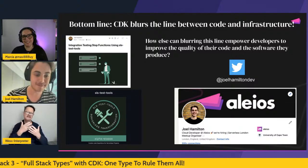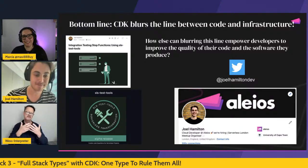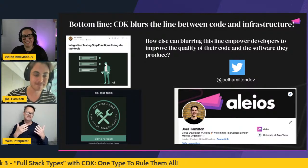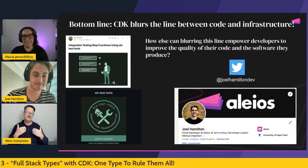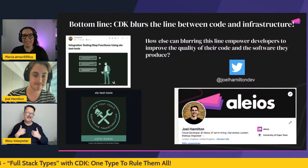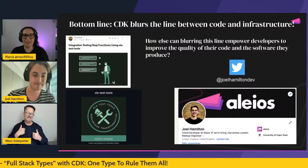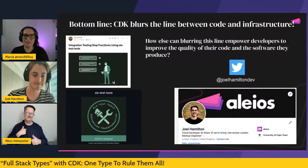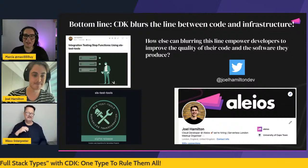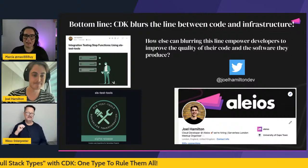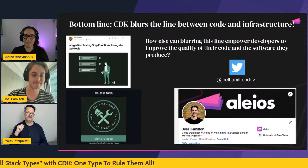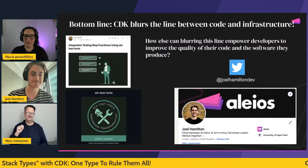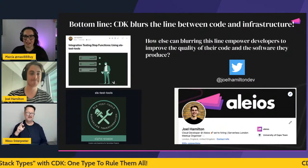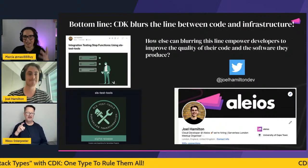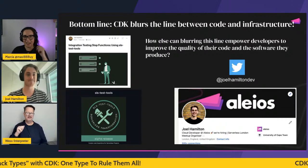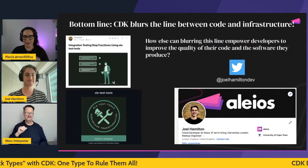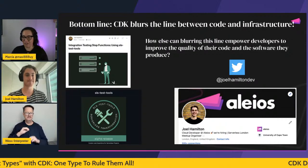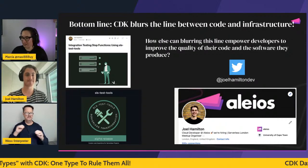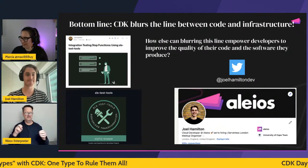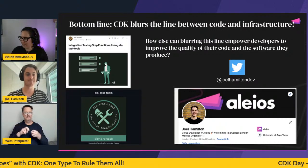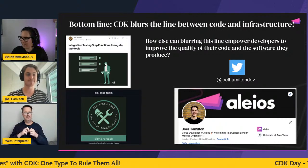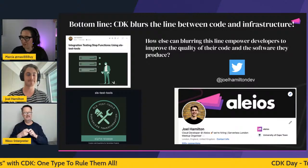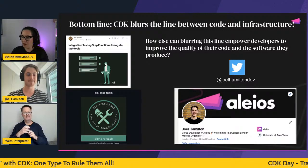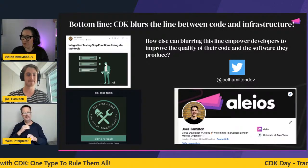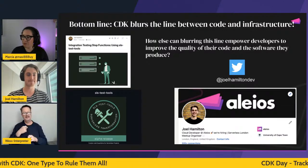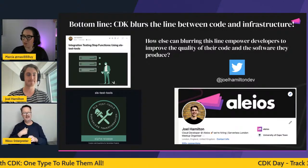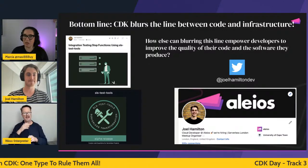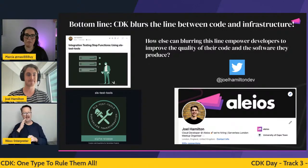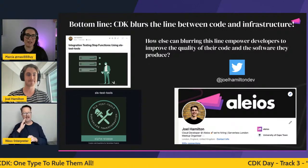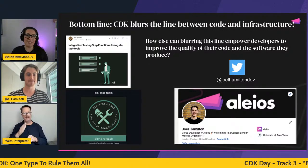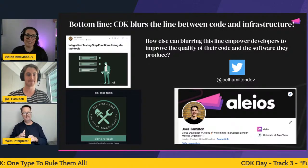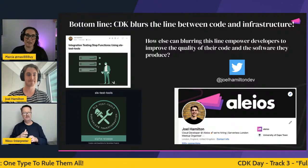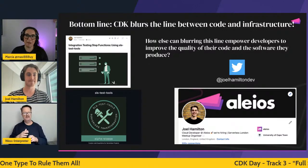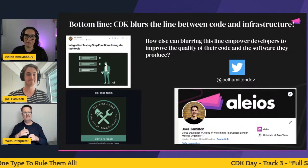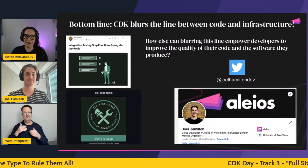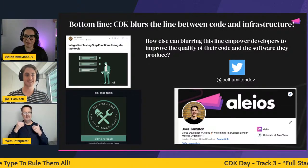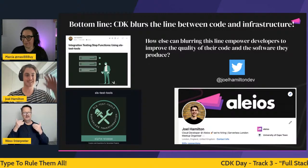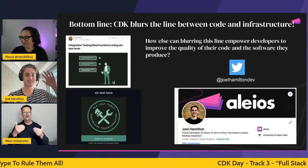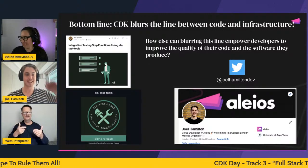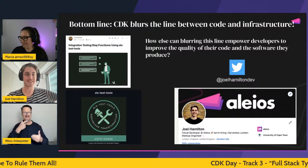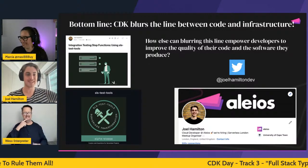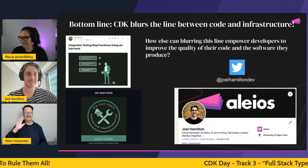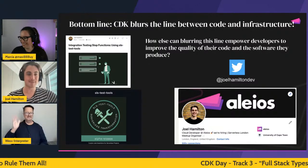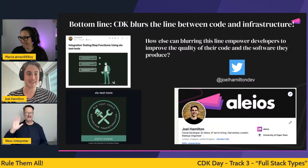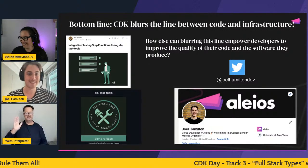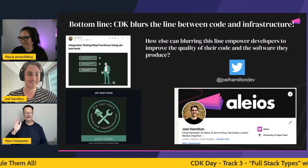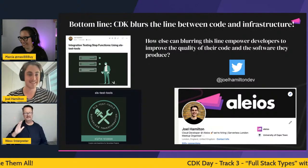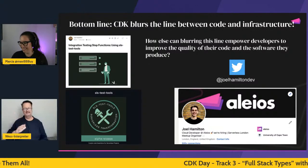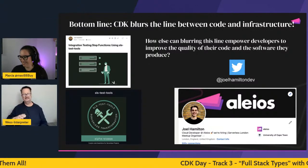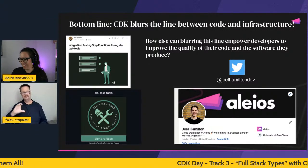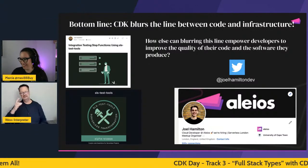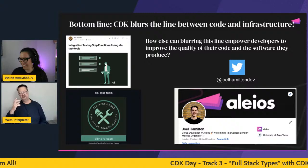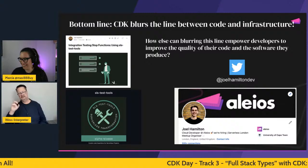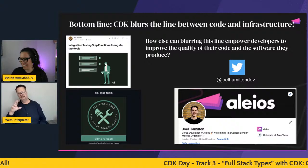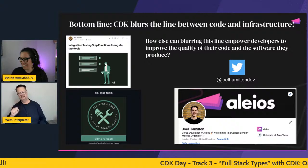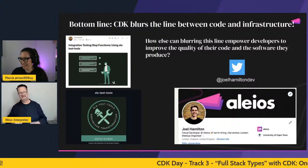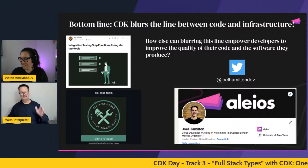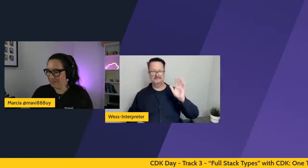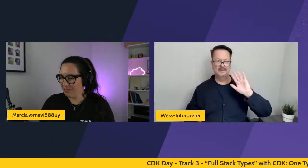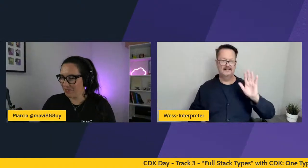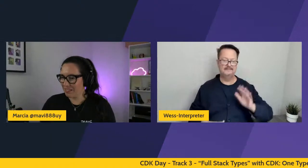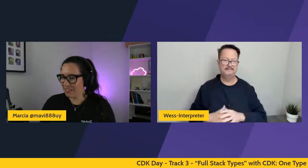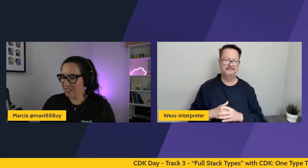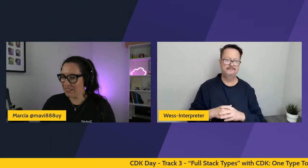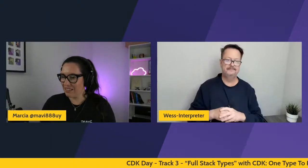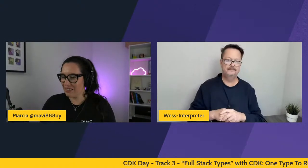Marsha. No problem. And I will get you out from stream and say bye-bye. Great. Cheers. Bye. Bye.